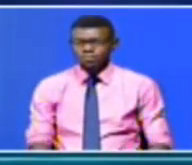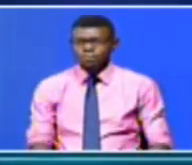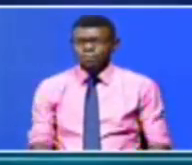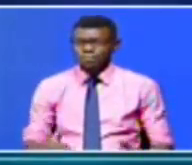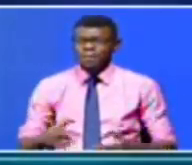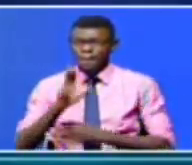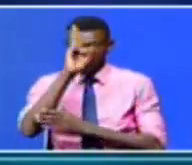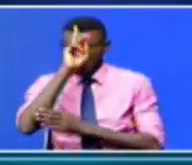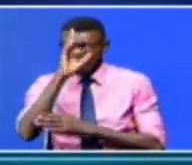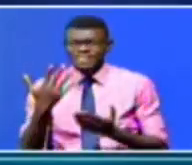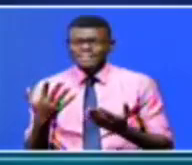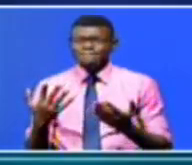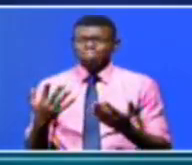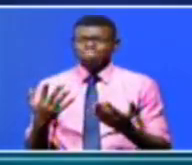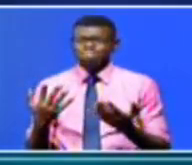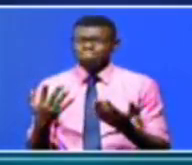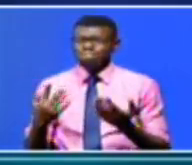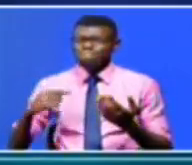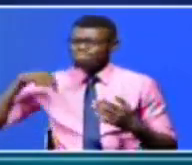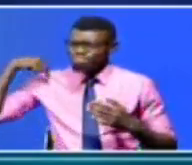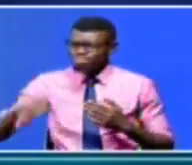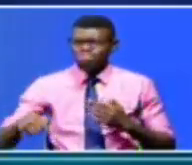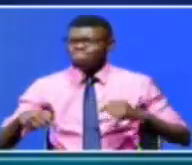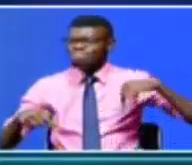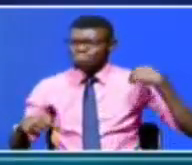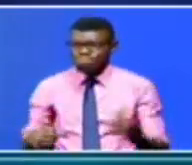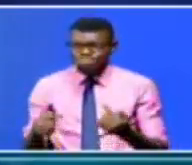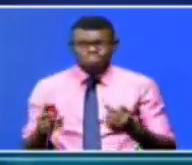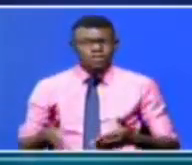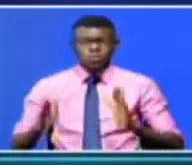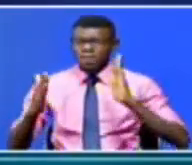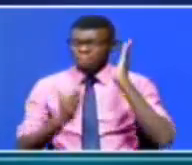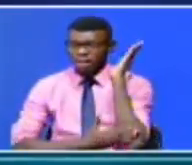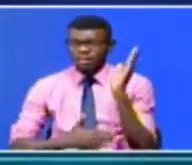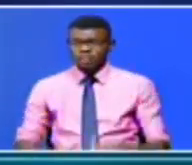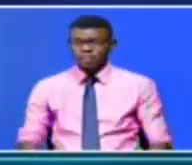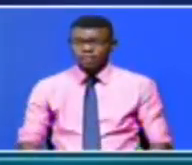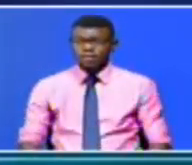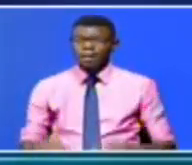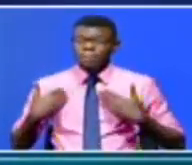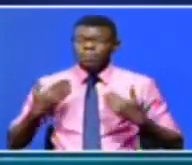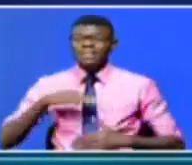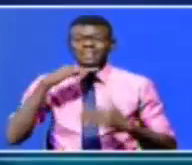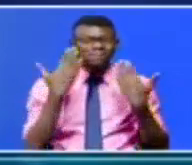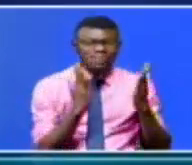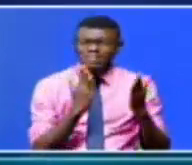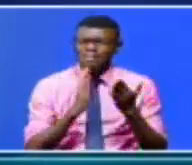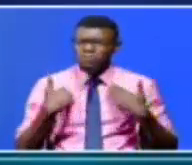Officers being accused of enforcing the directives in a chaotic and violent manner, which resulted in deaths and injuries.